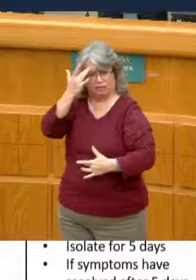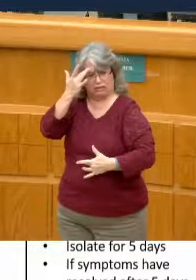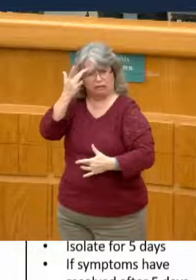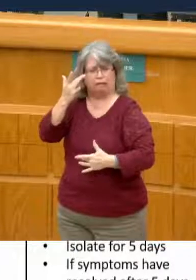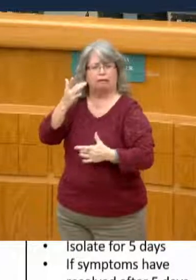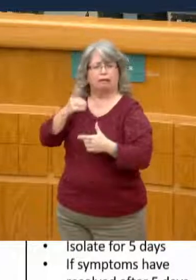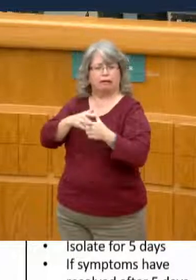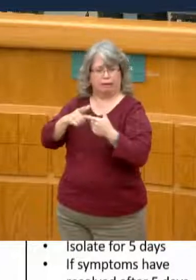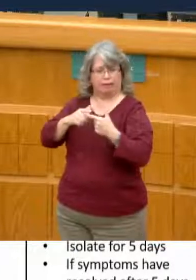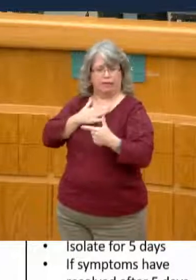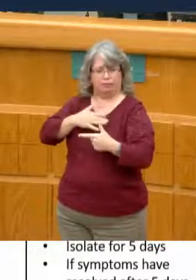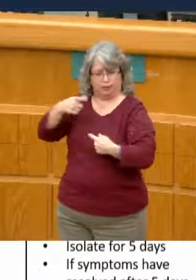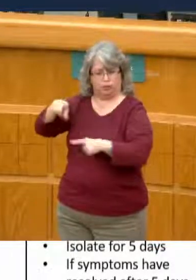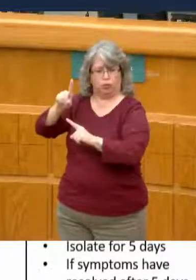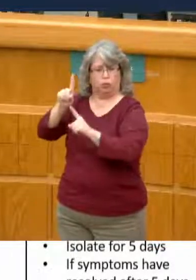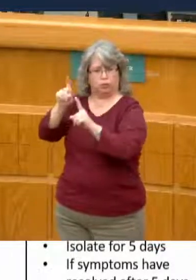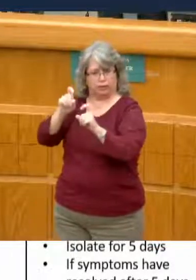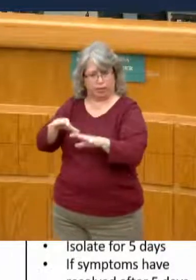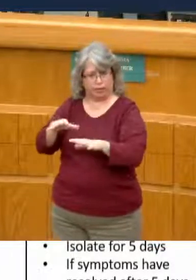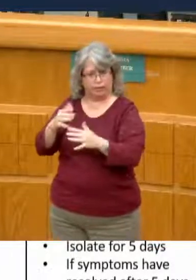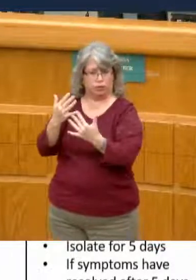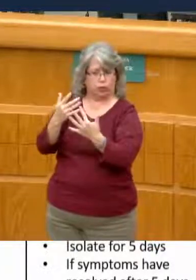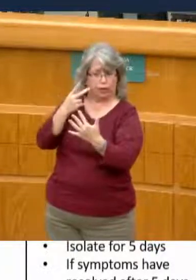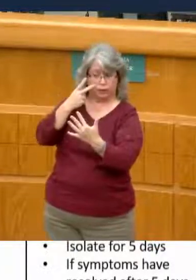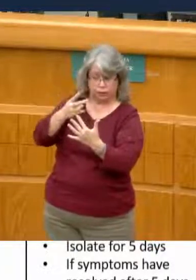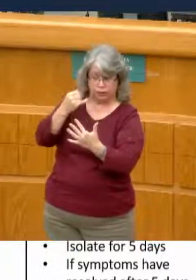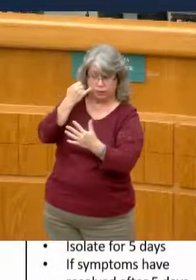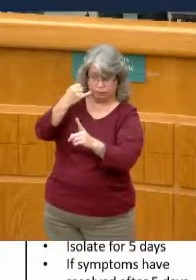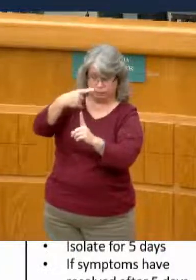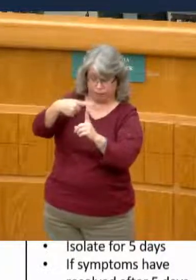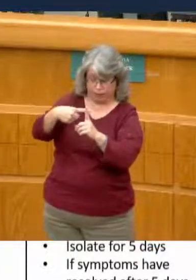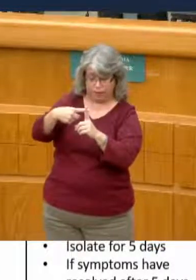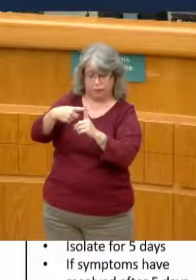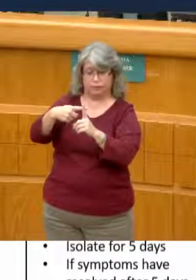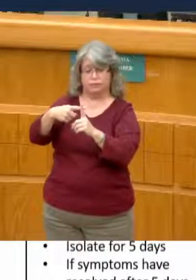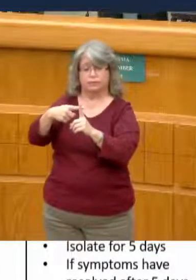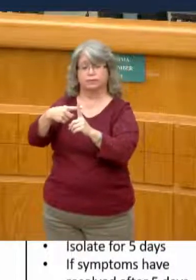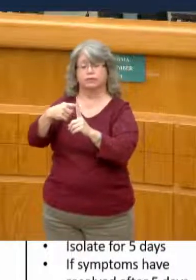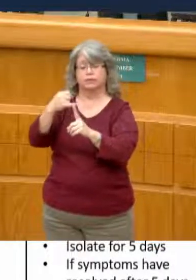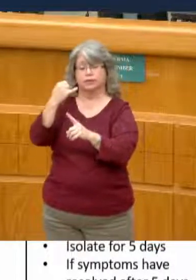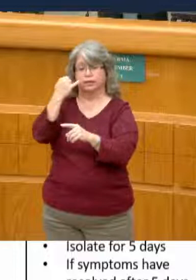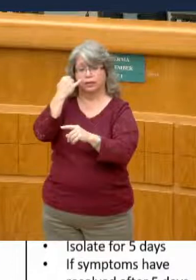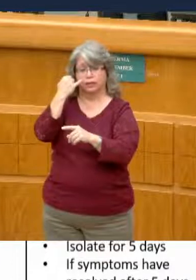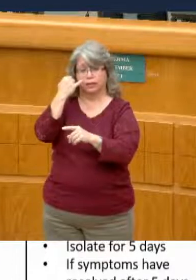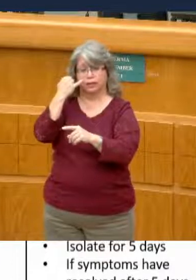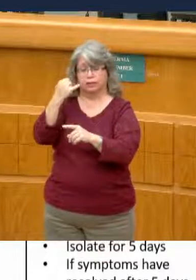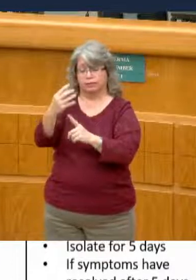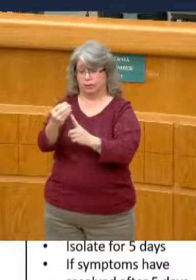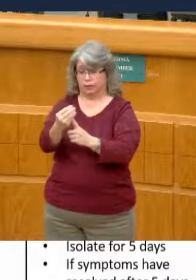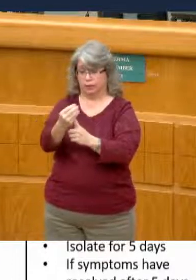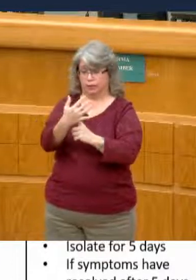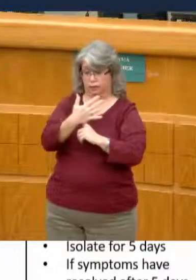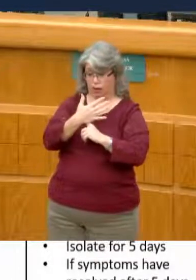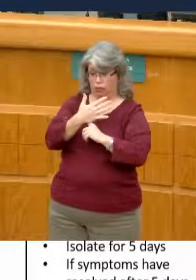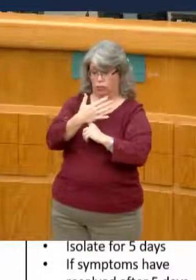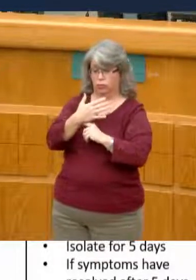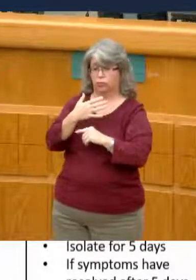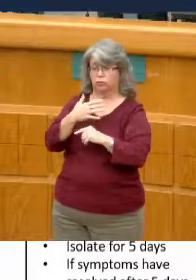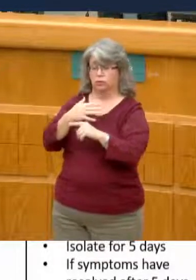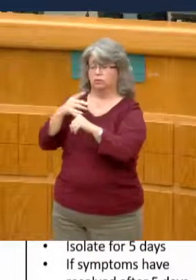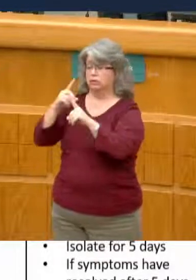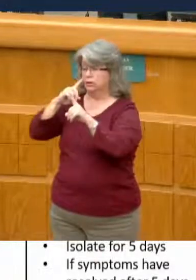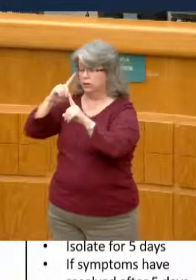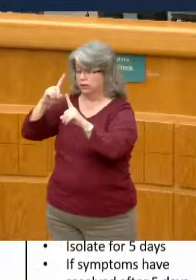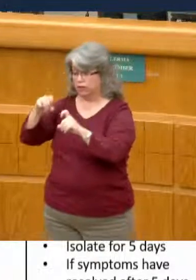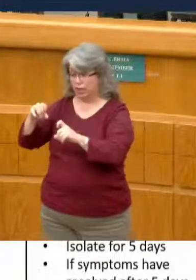an incubation period to test positive. If you test positive the next day after being exposed to a positive, you can come